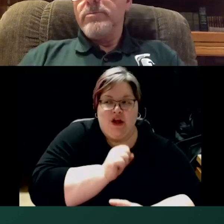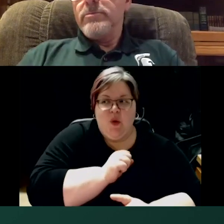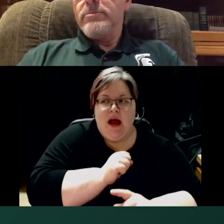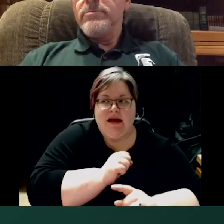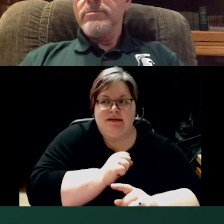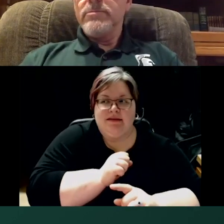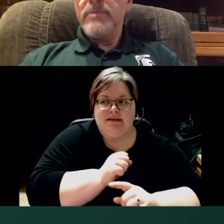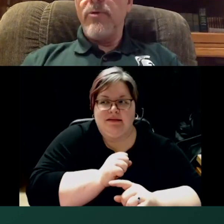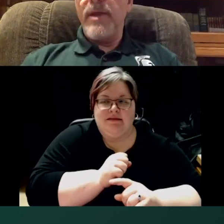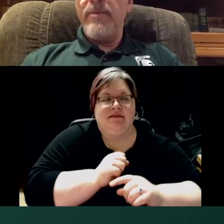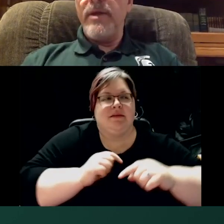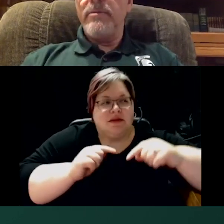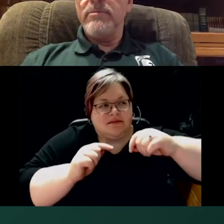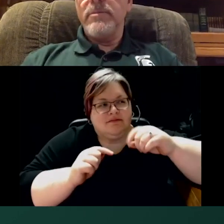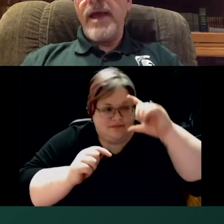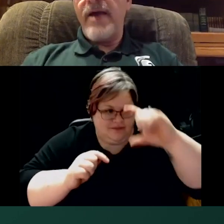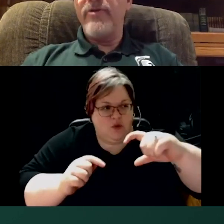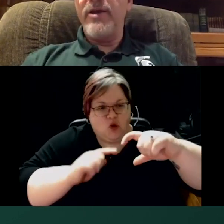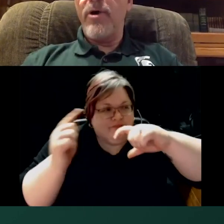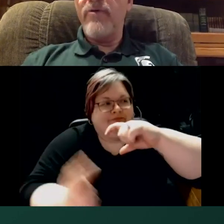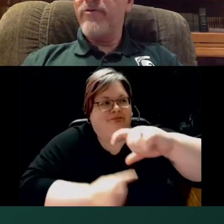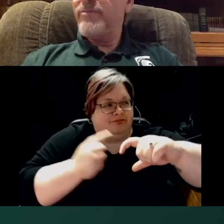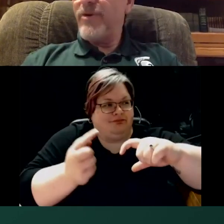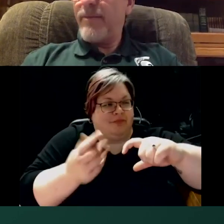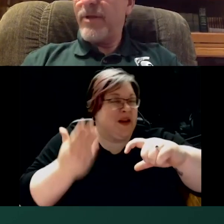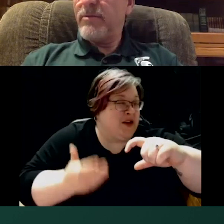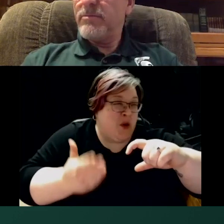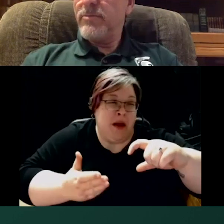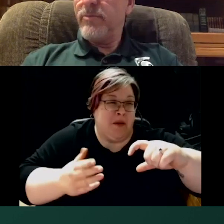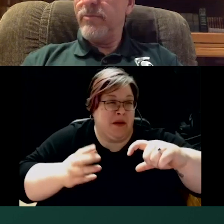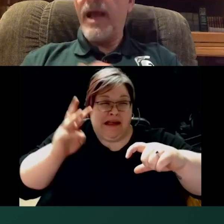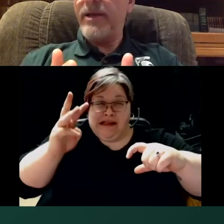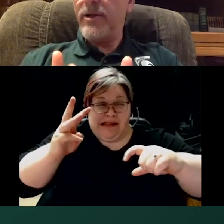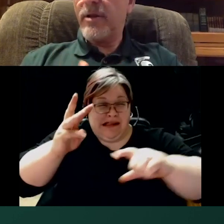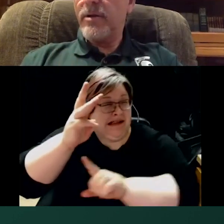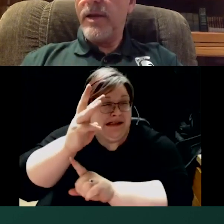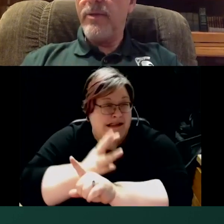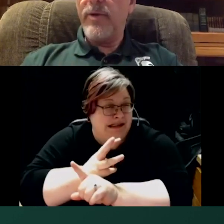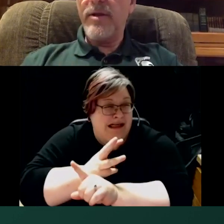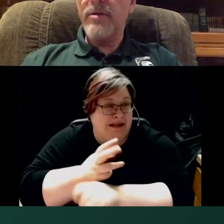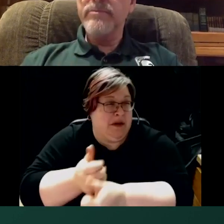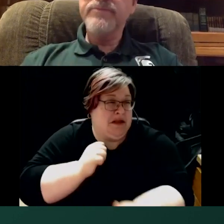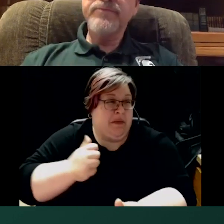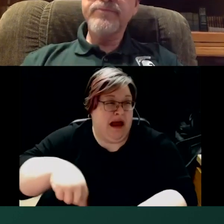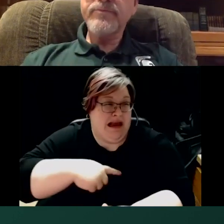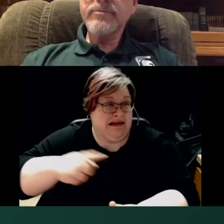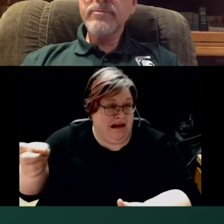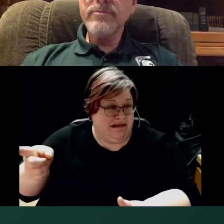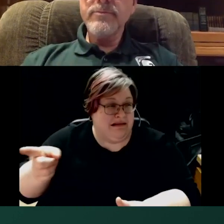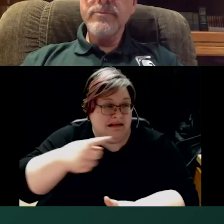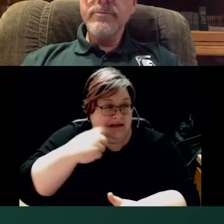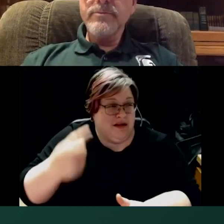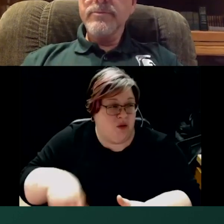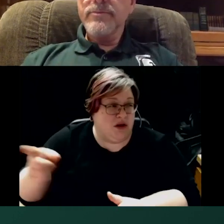So they were maybe a half a year off, perhaps, behind us in the race.